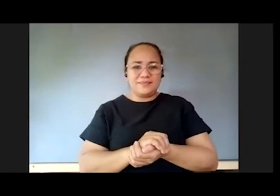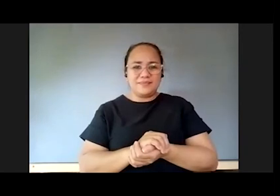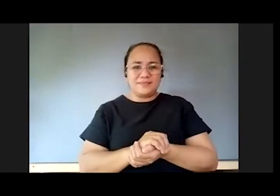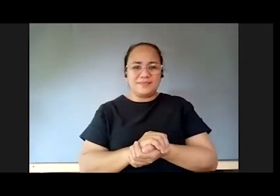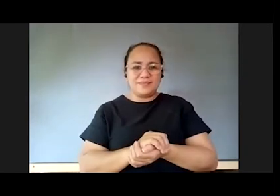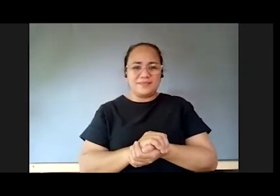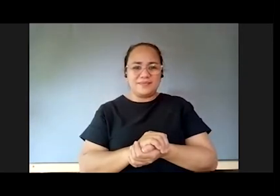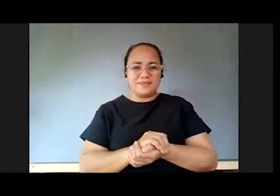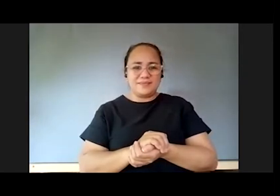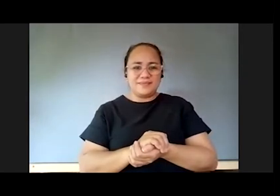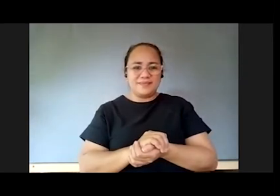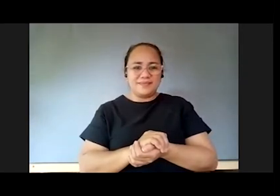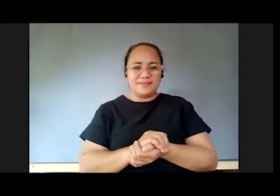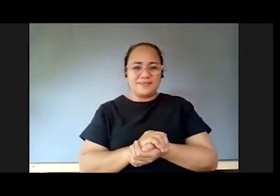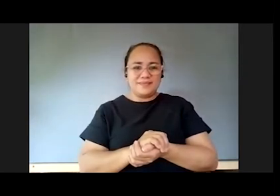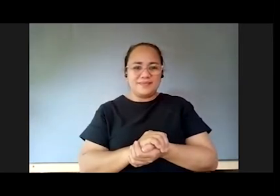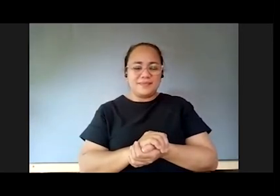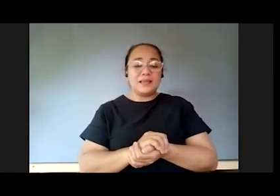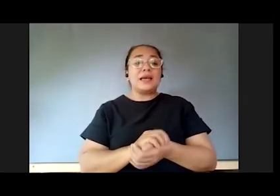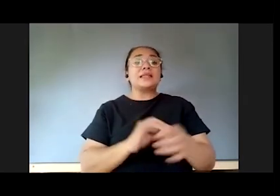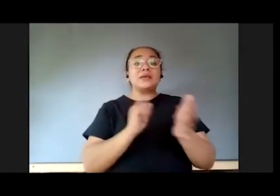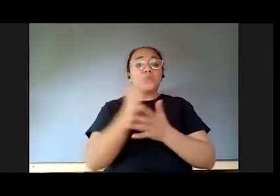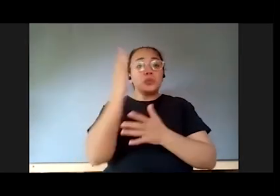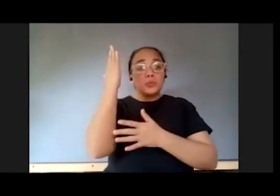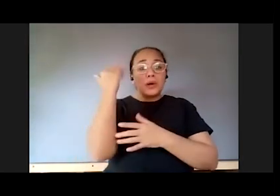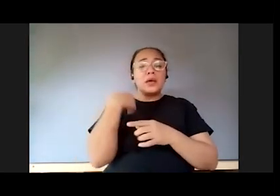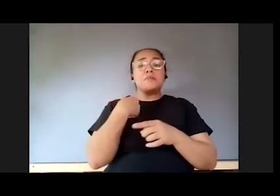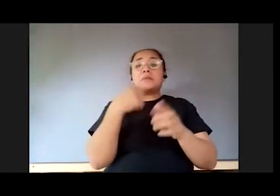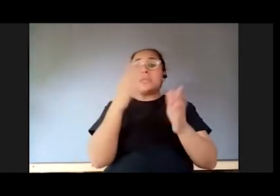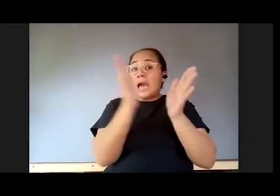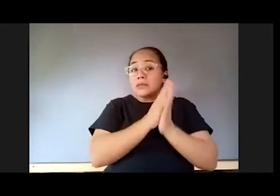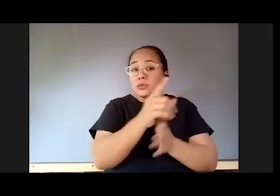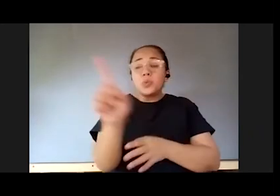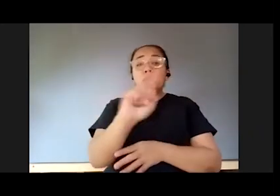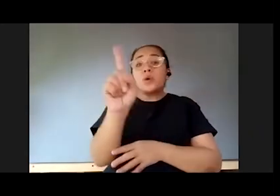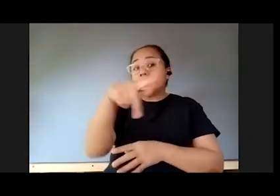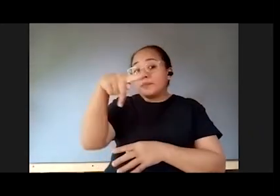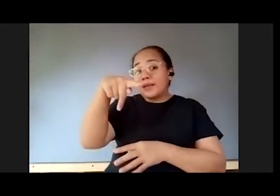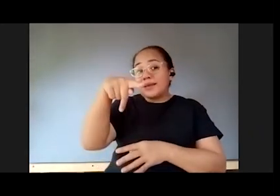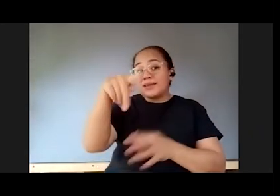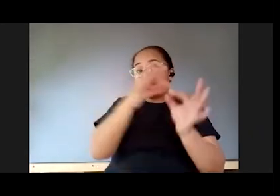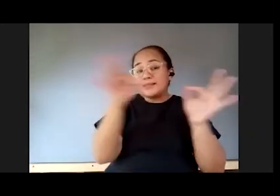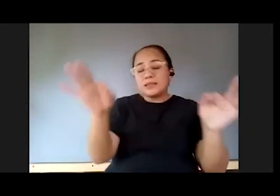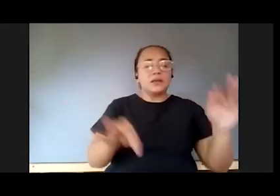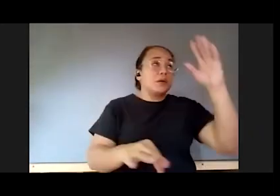So that's why I asked you what the predicate was in the sentence, boys, girls, how many?